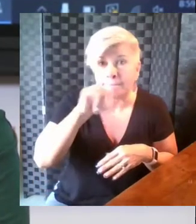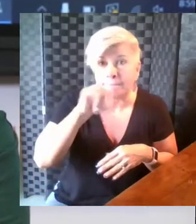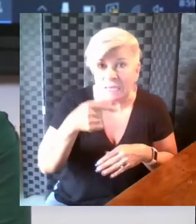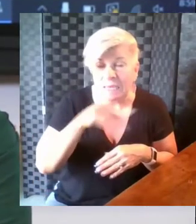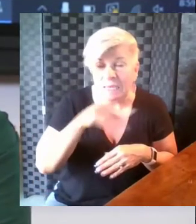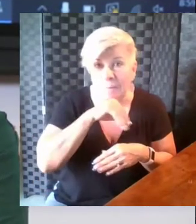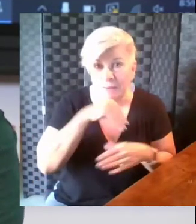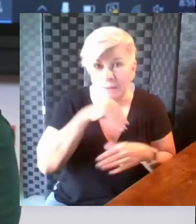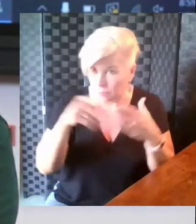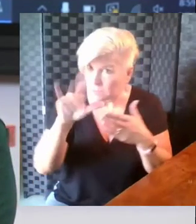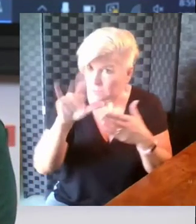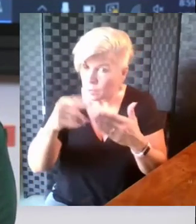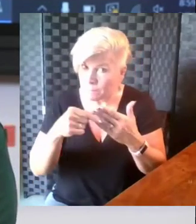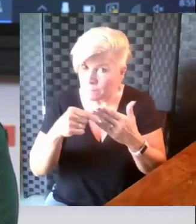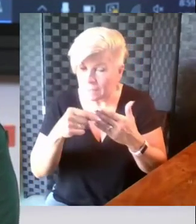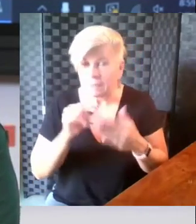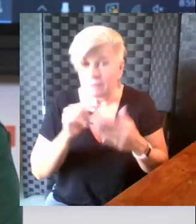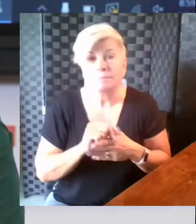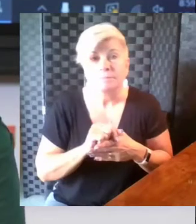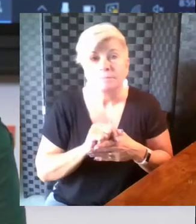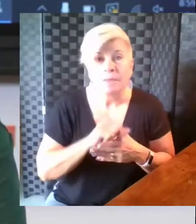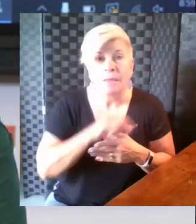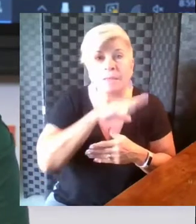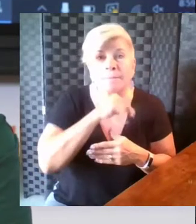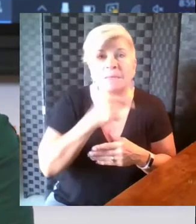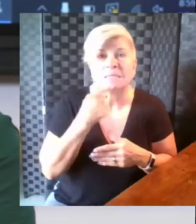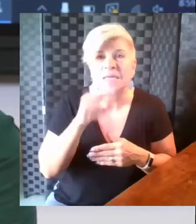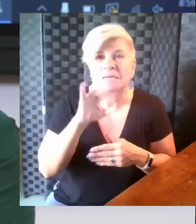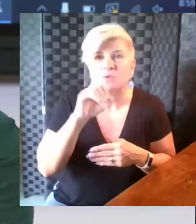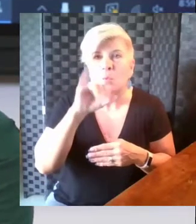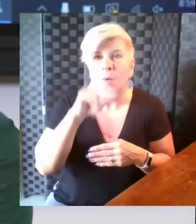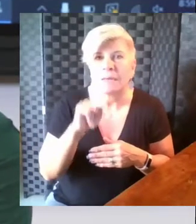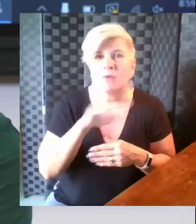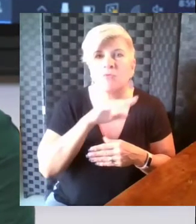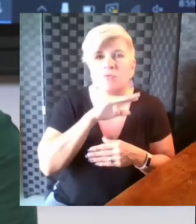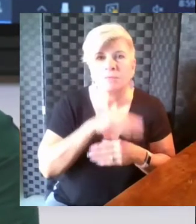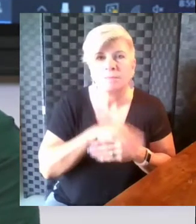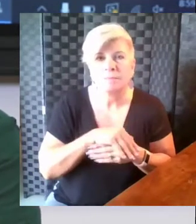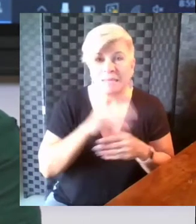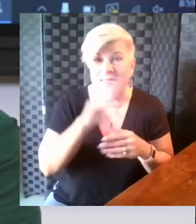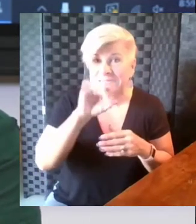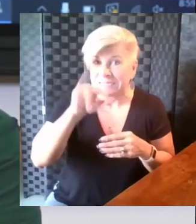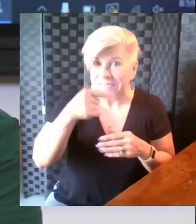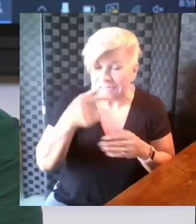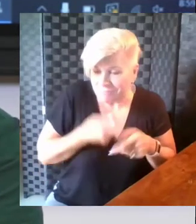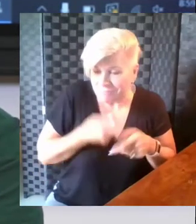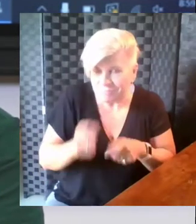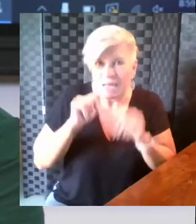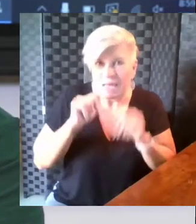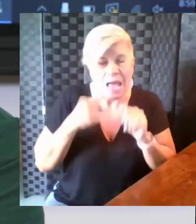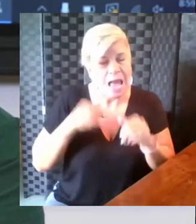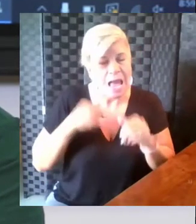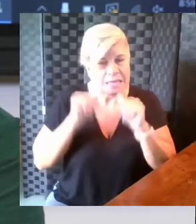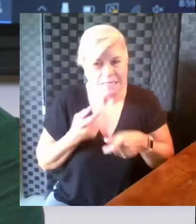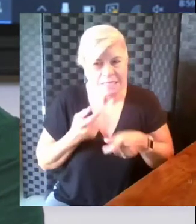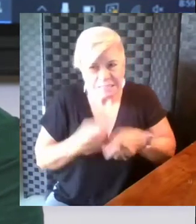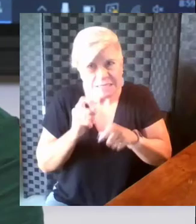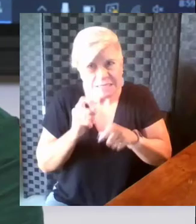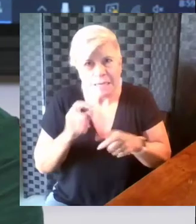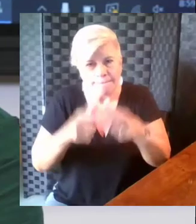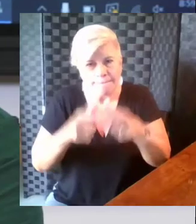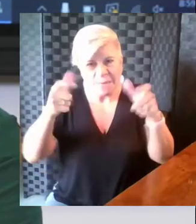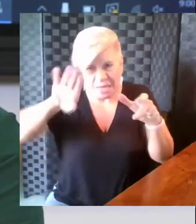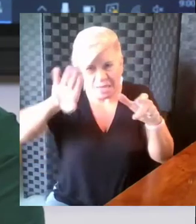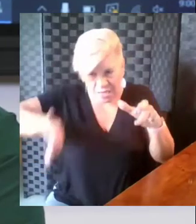for summer school packets. It says the pig says oink. Then I wrote the word dig. And I said, I can dig a big